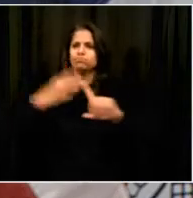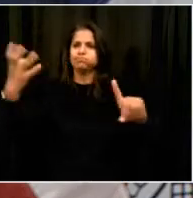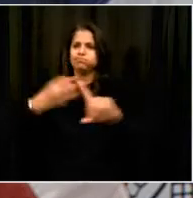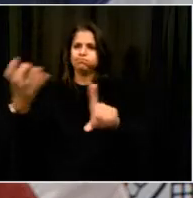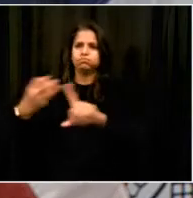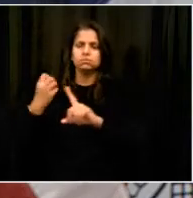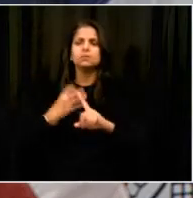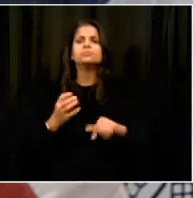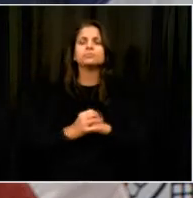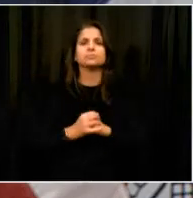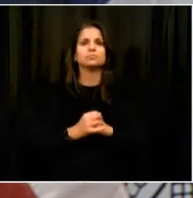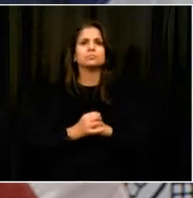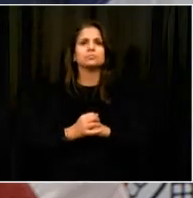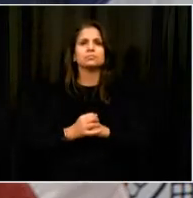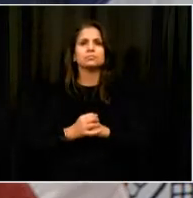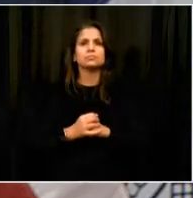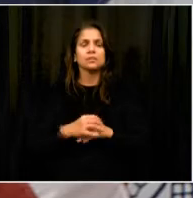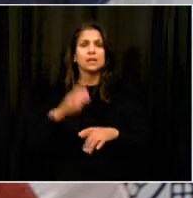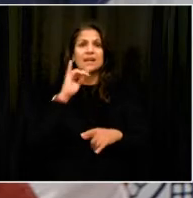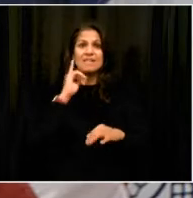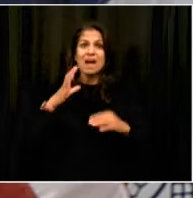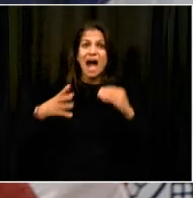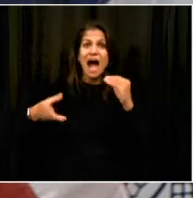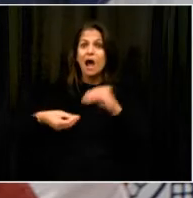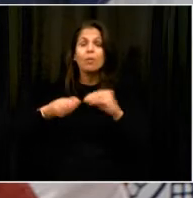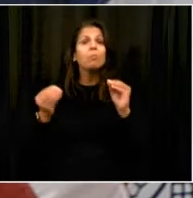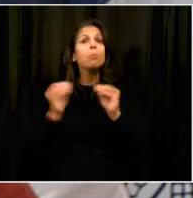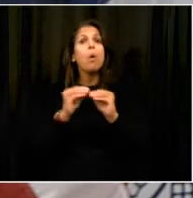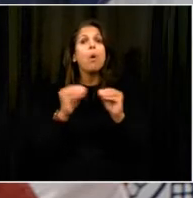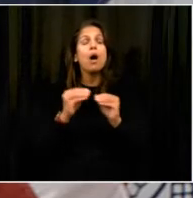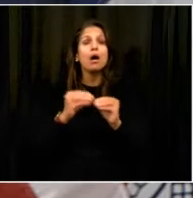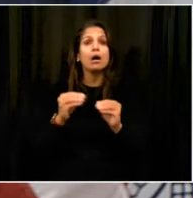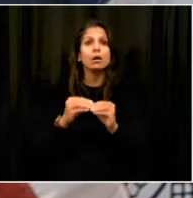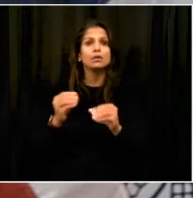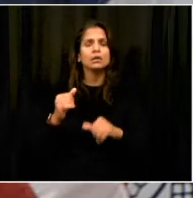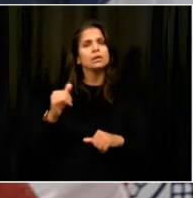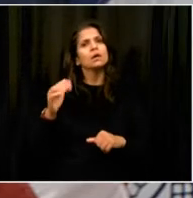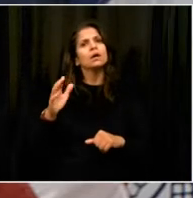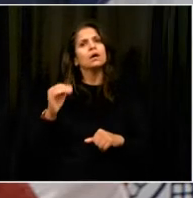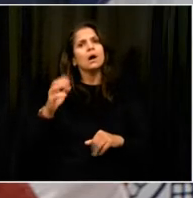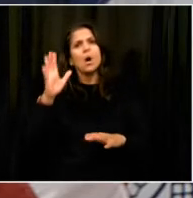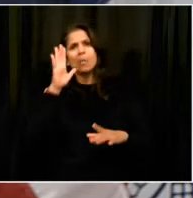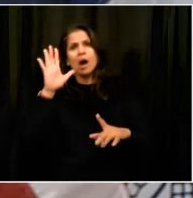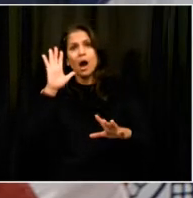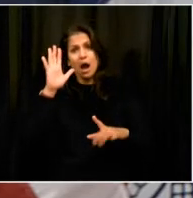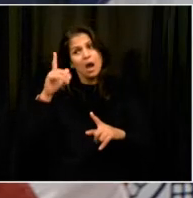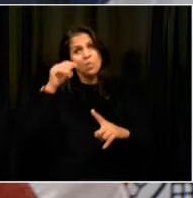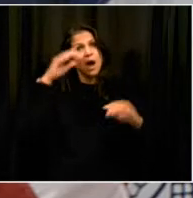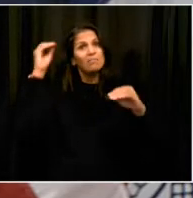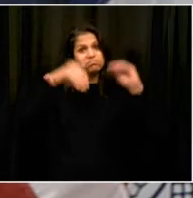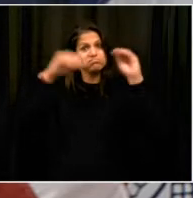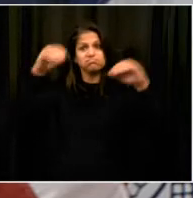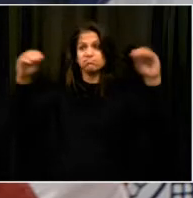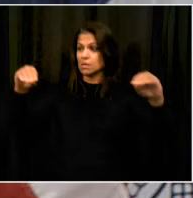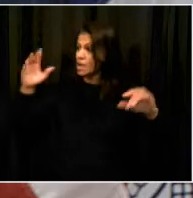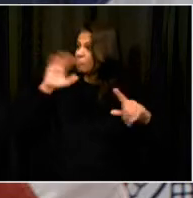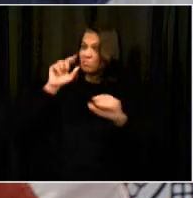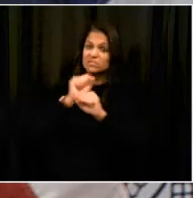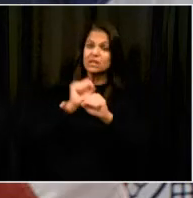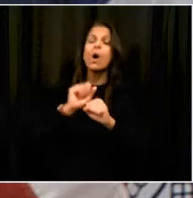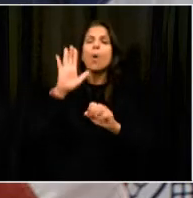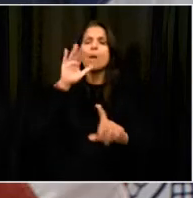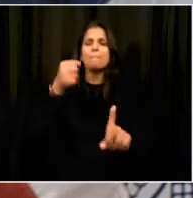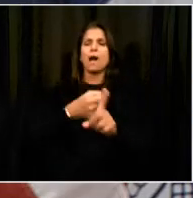truly believe if we stick to Vision Zero in the years ahead, that we'll be able to drive down fatalities intensely and protect thousands and thousands of New